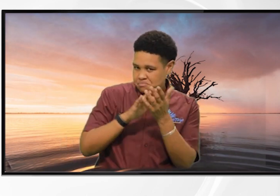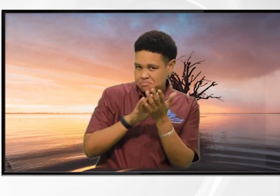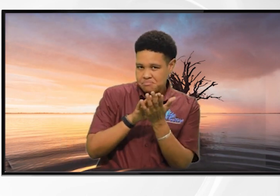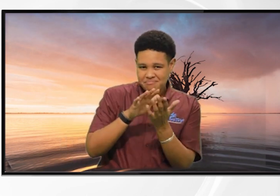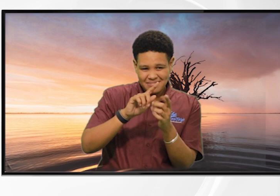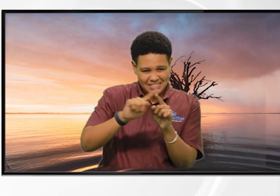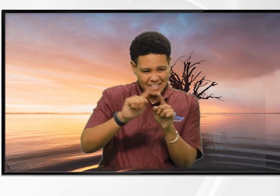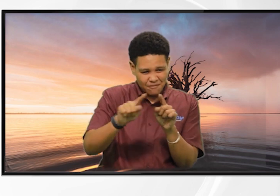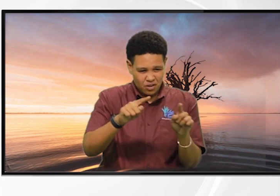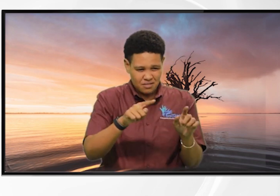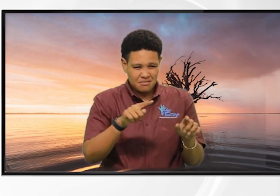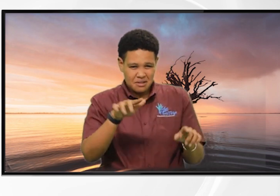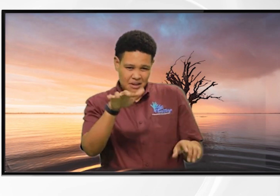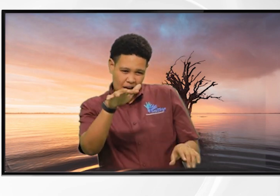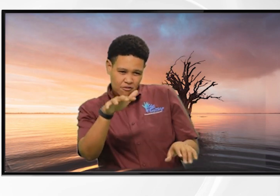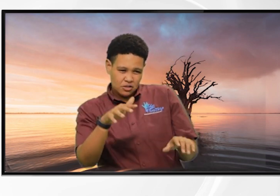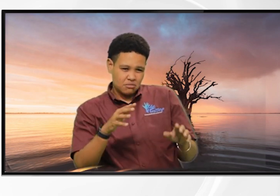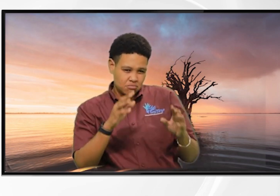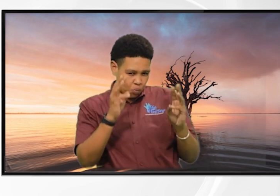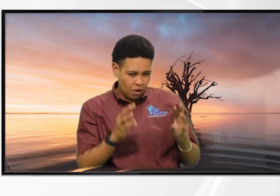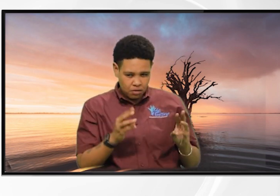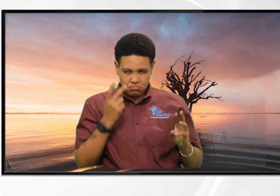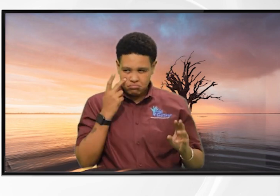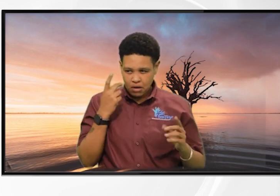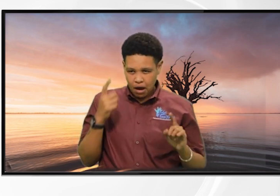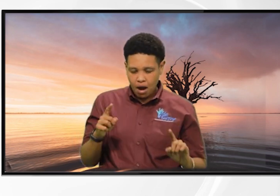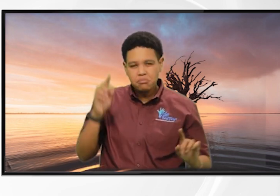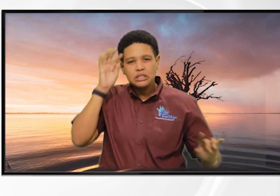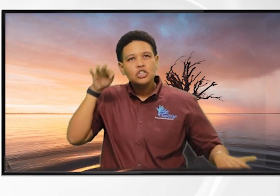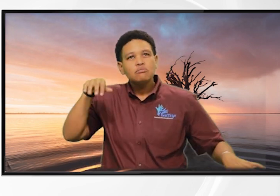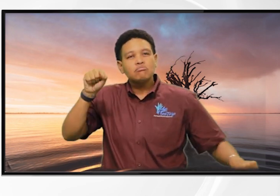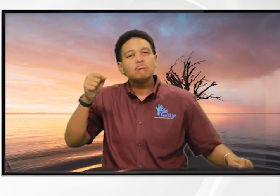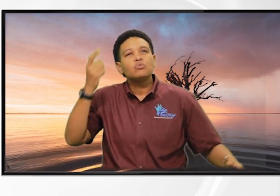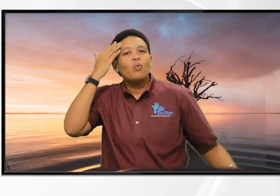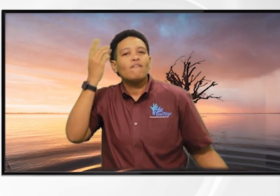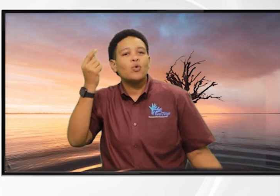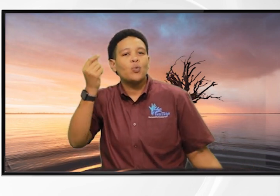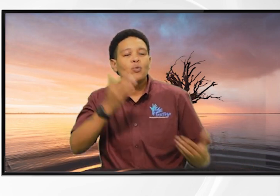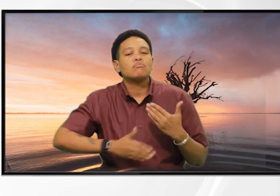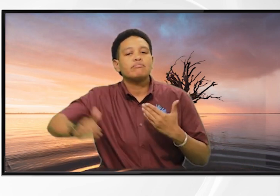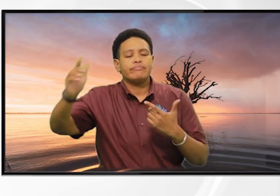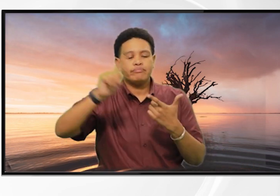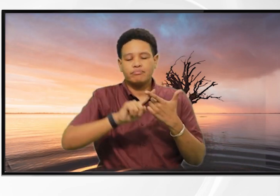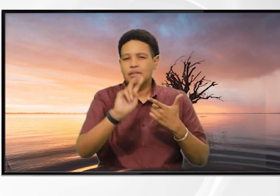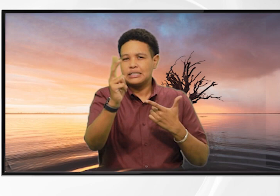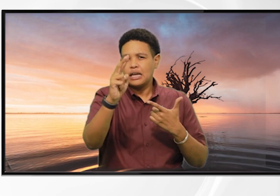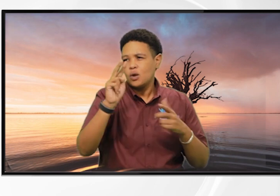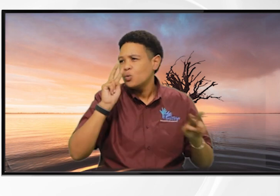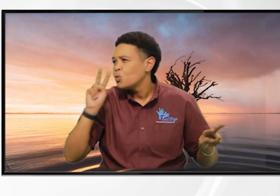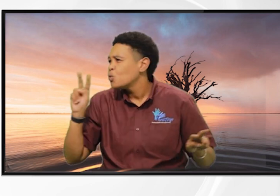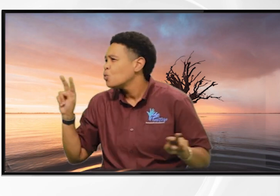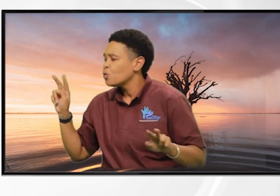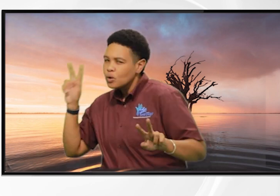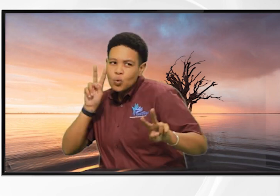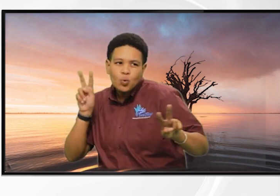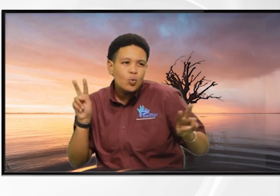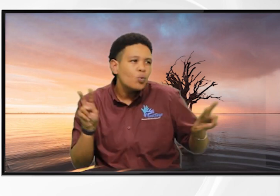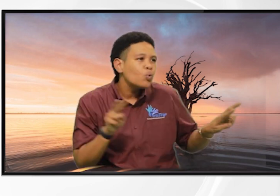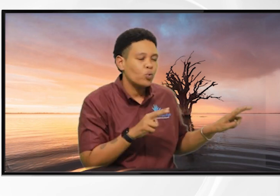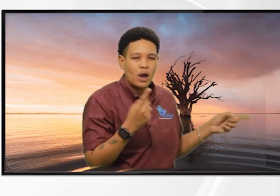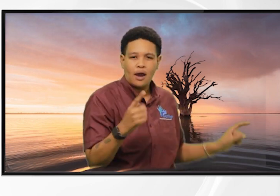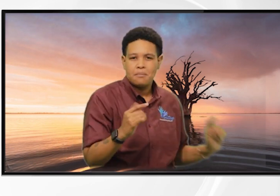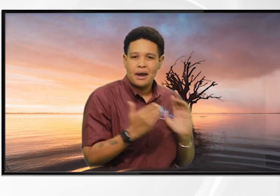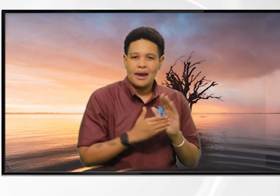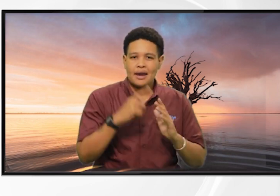for decision making. Step 2, take a good look again. Trends in present